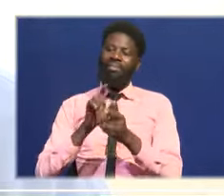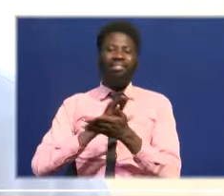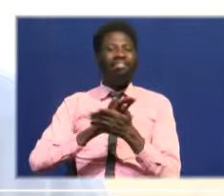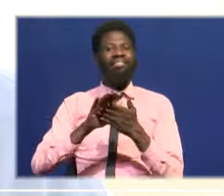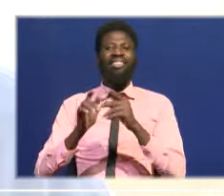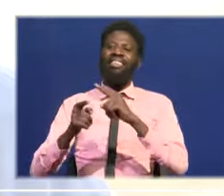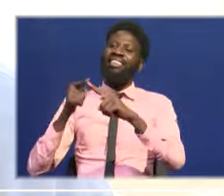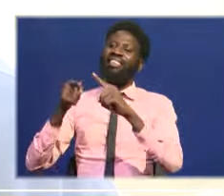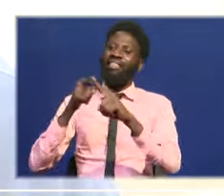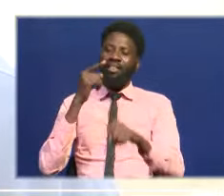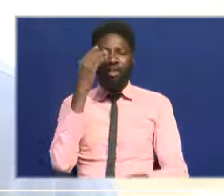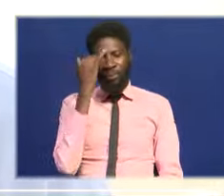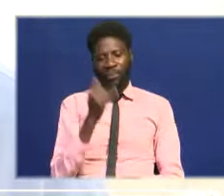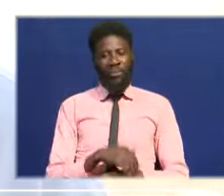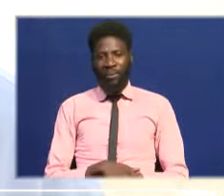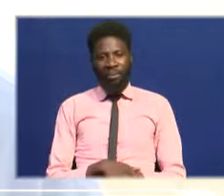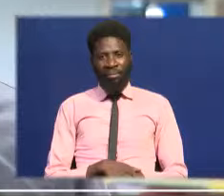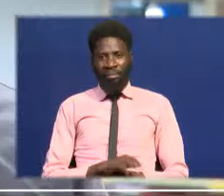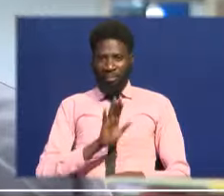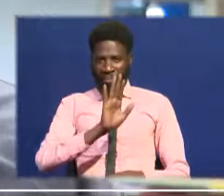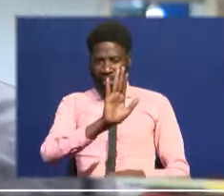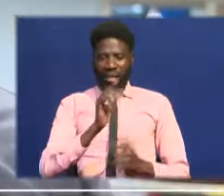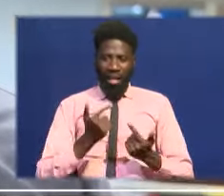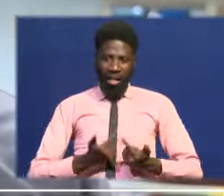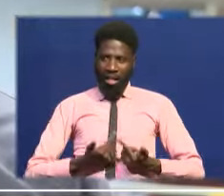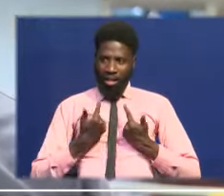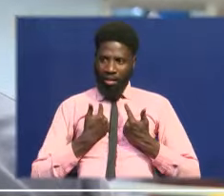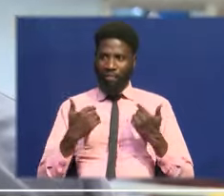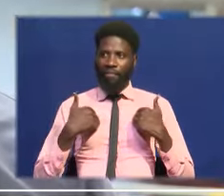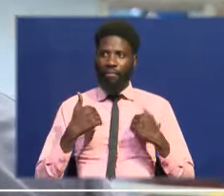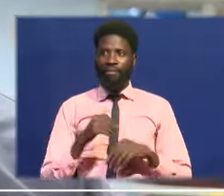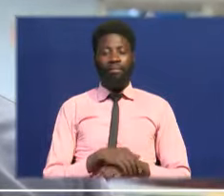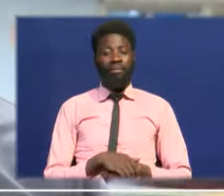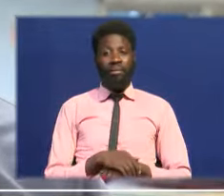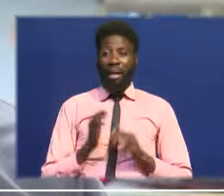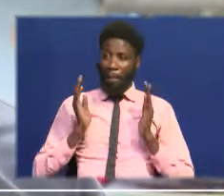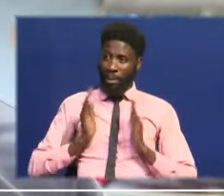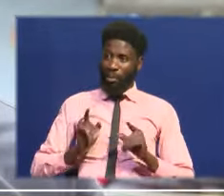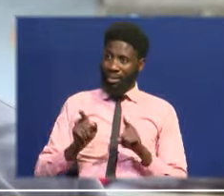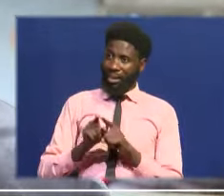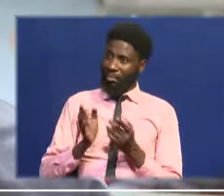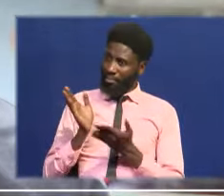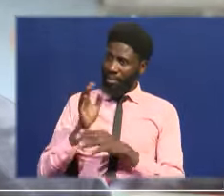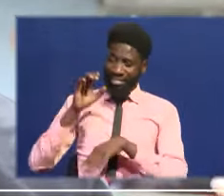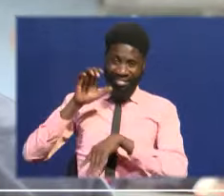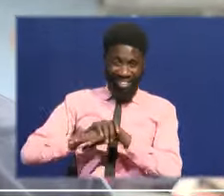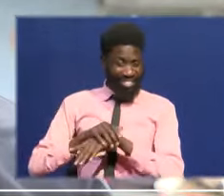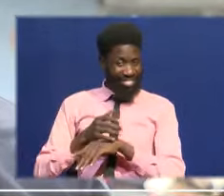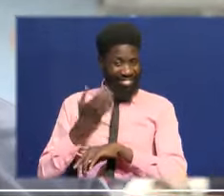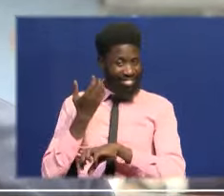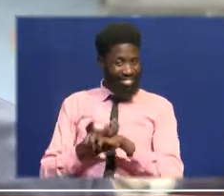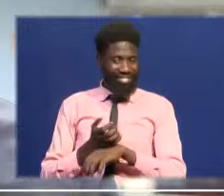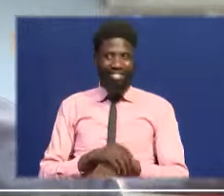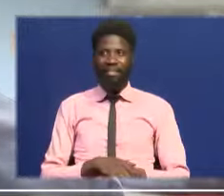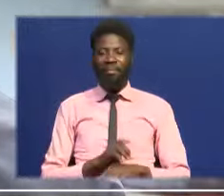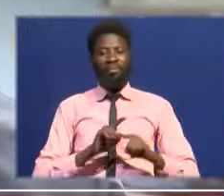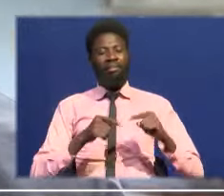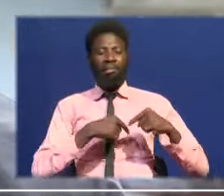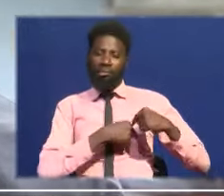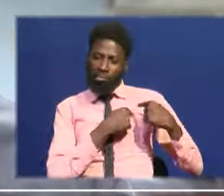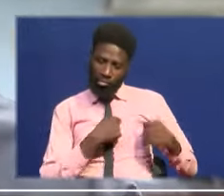them? They've got also life. Ni vigumu sana kupata mtu kama huyo, lakini kwa sababu ya roho ile ambao watu wako